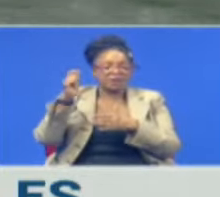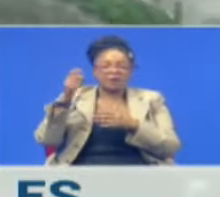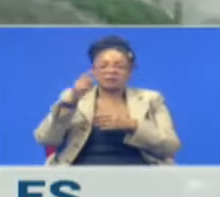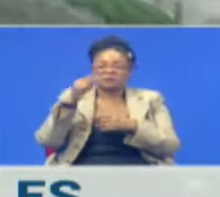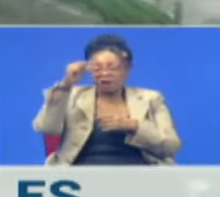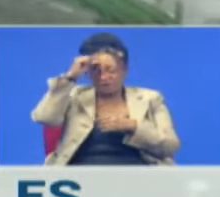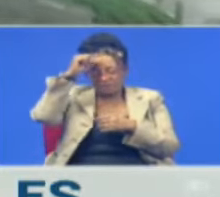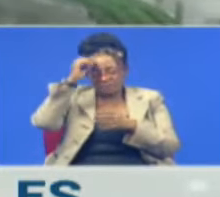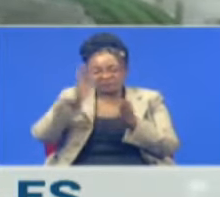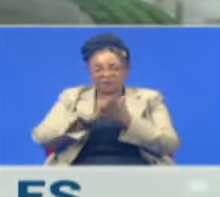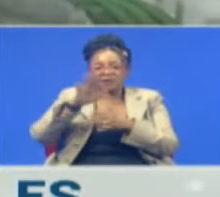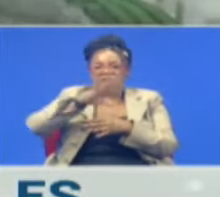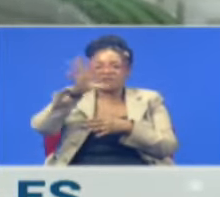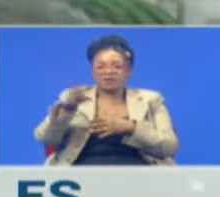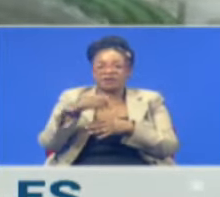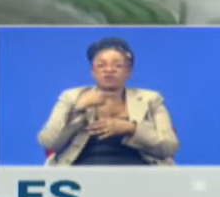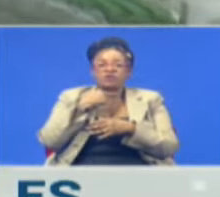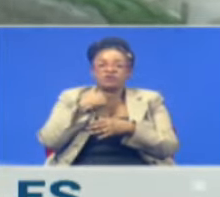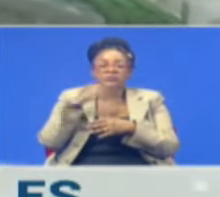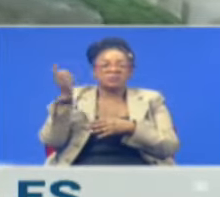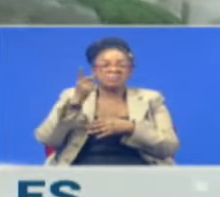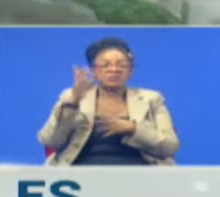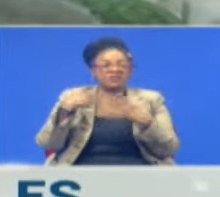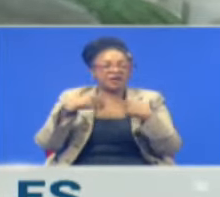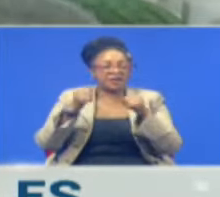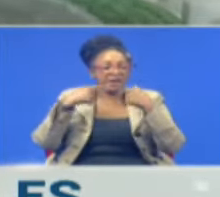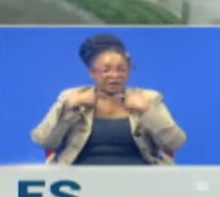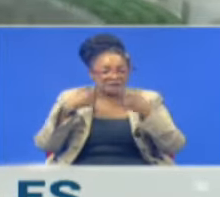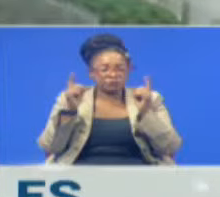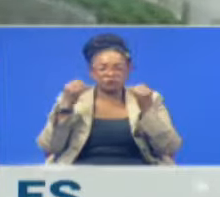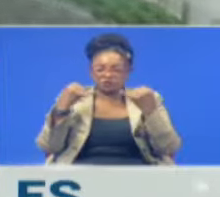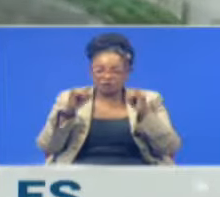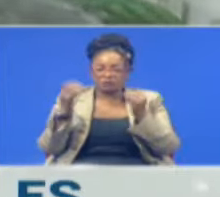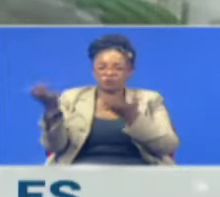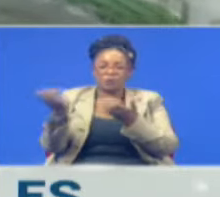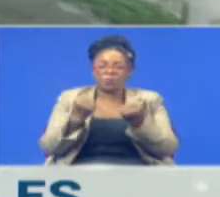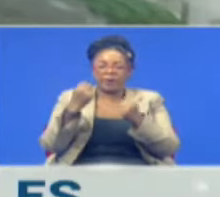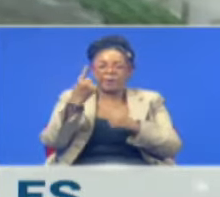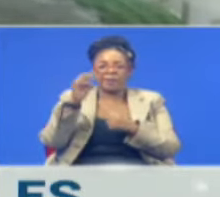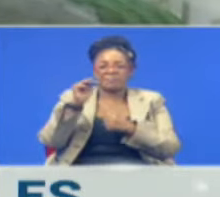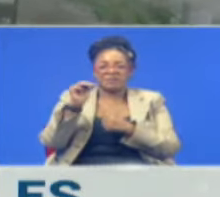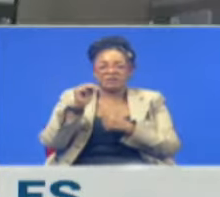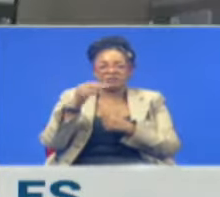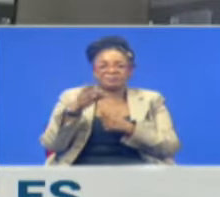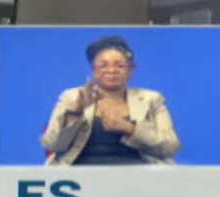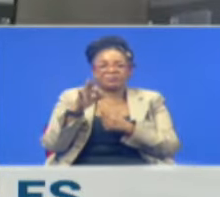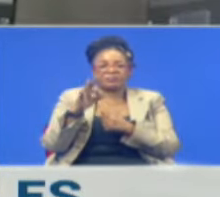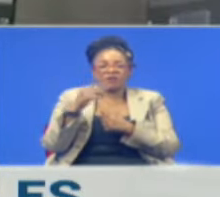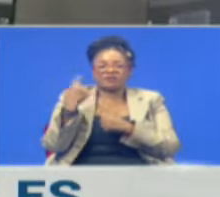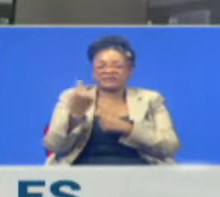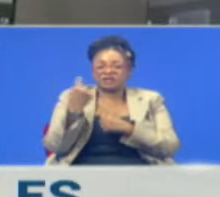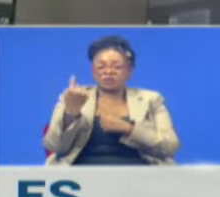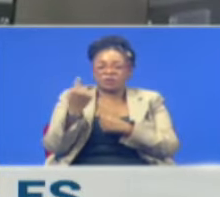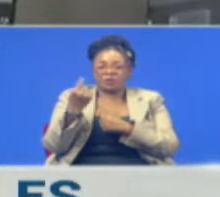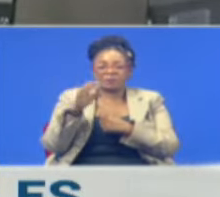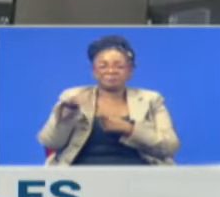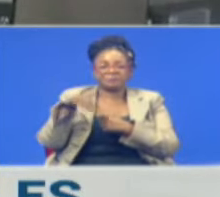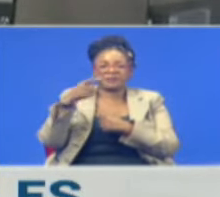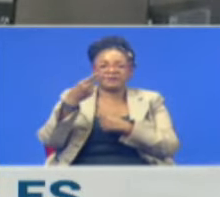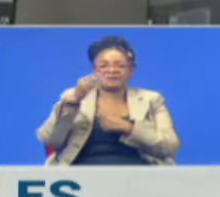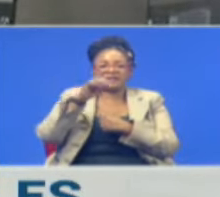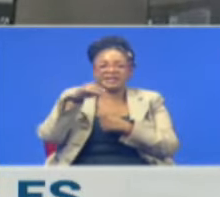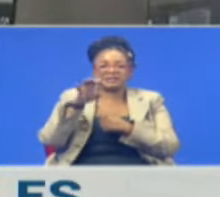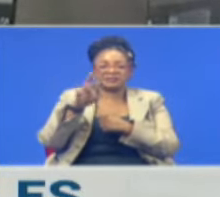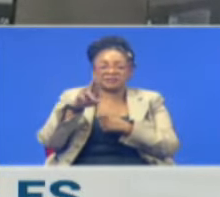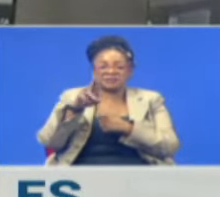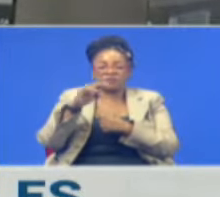Ministry of Health also announced that it is now looking to acquire 1 million doses of the single-dose Pfizer vaccine for a month, as well